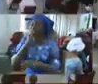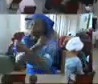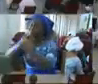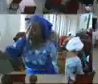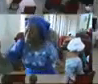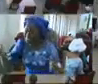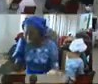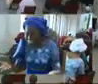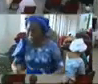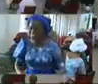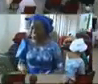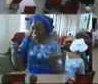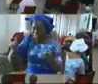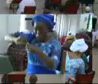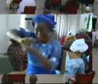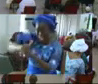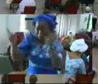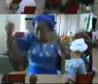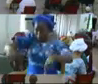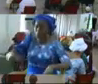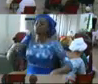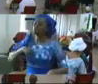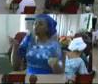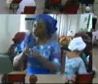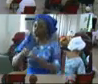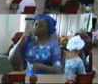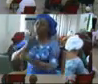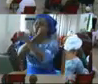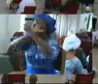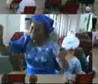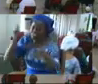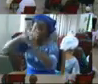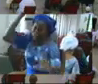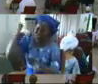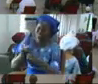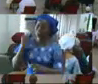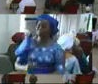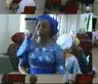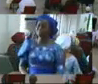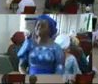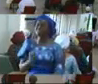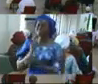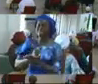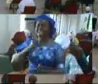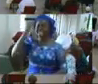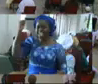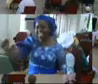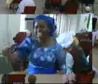Any other one that they want to come, let them come, we will survive.